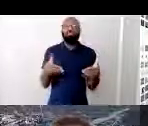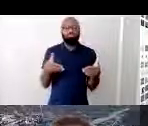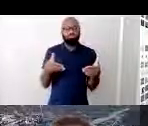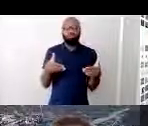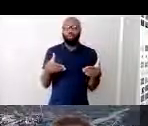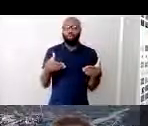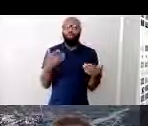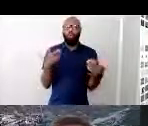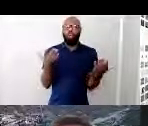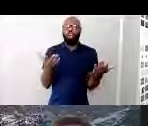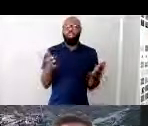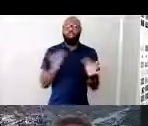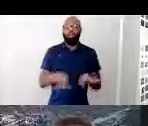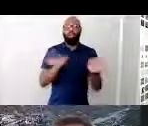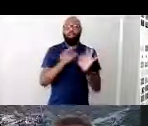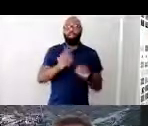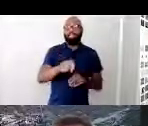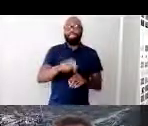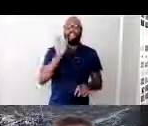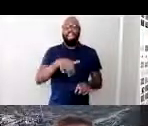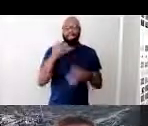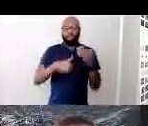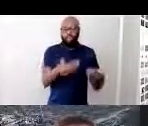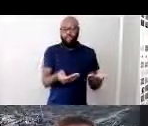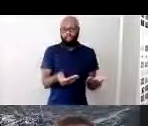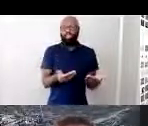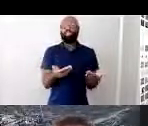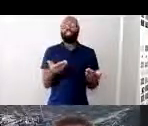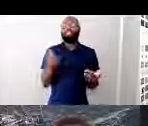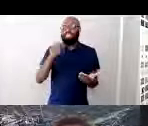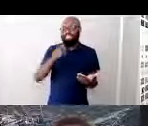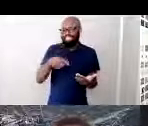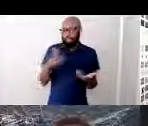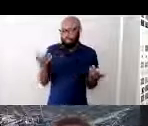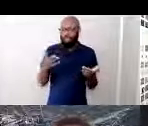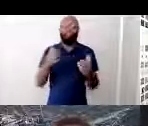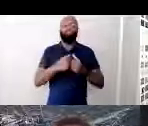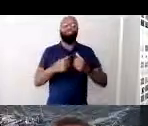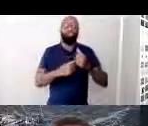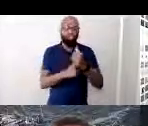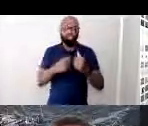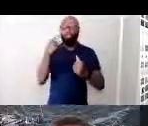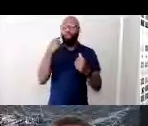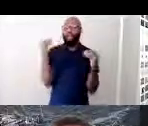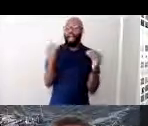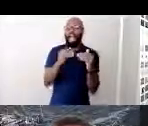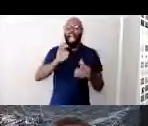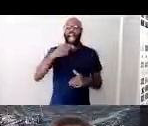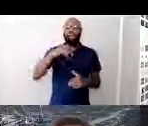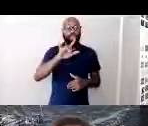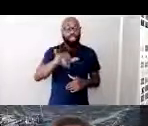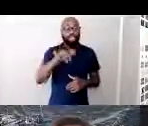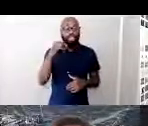needed is a process. What's needed is a structure so that the equity of how this is done